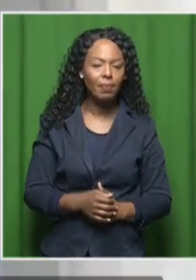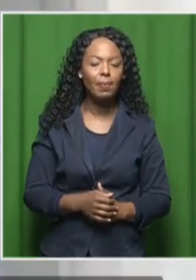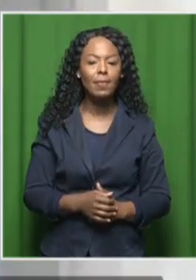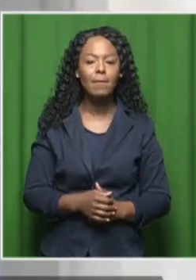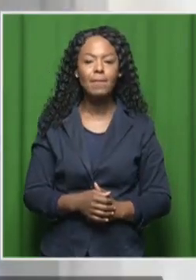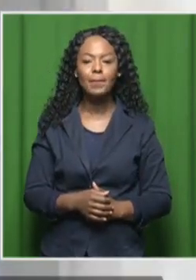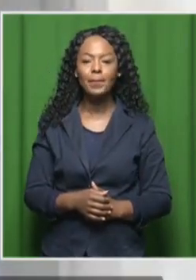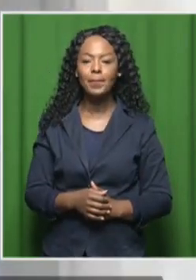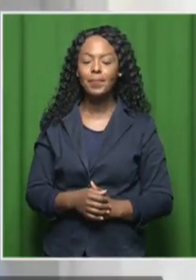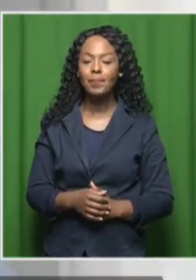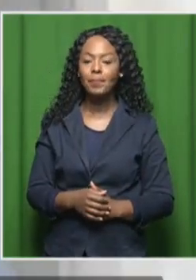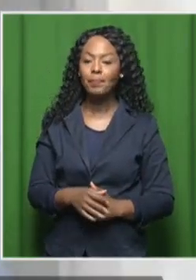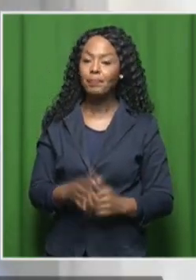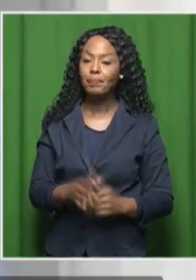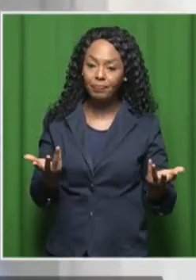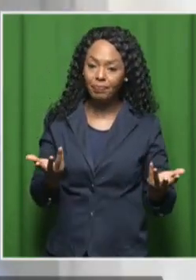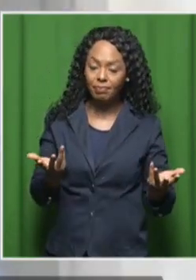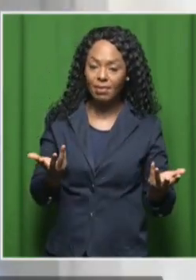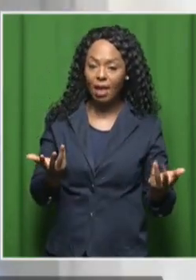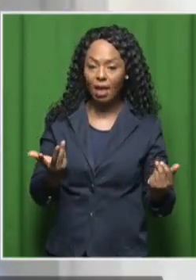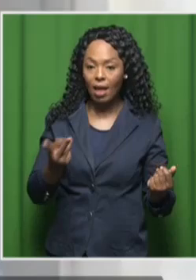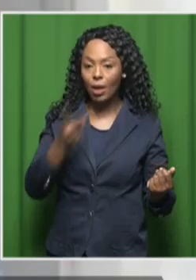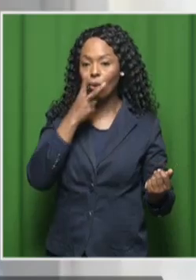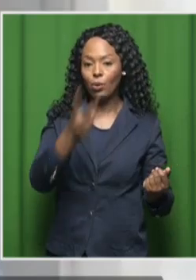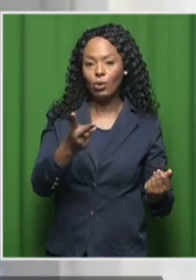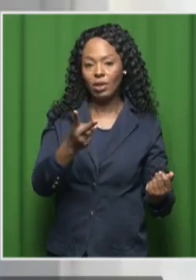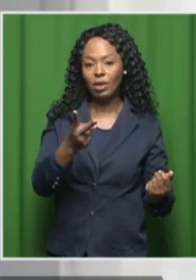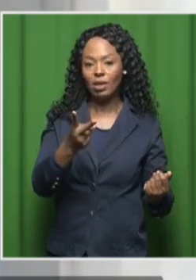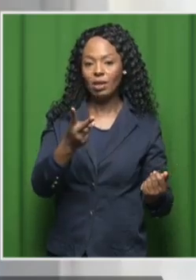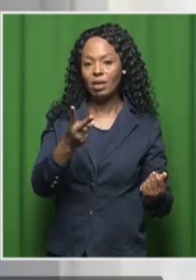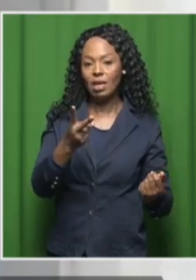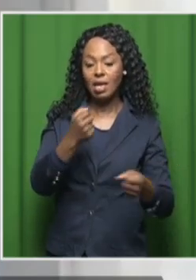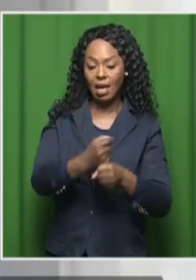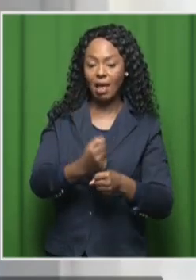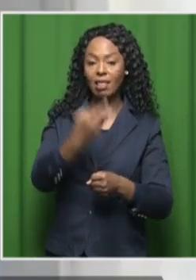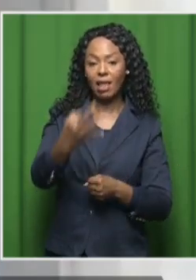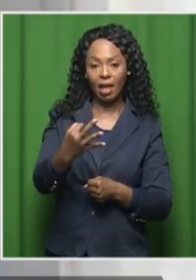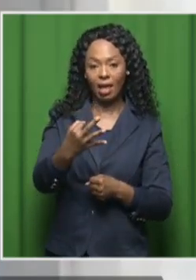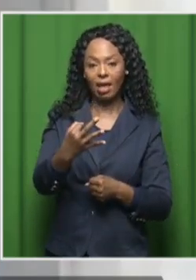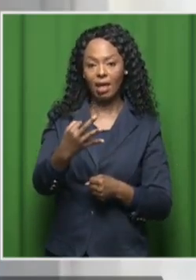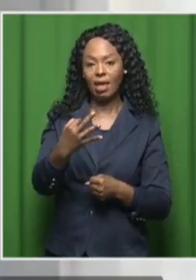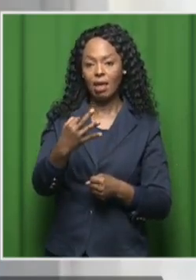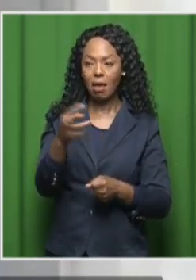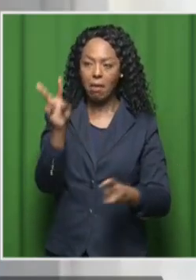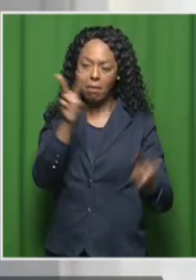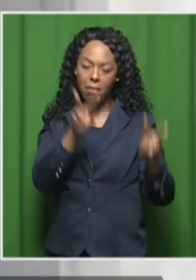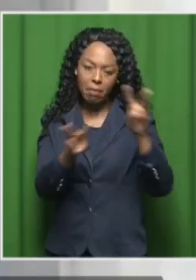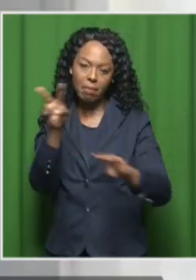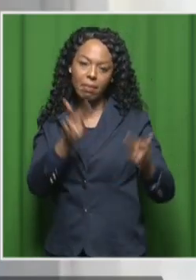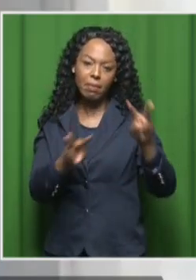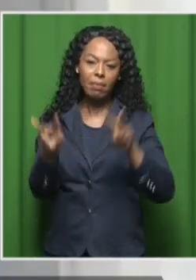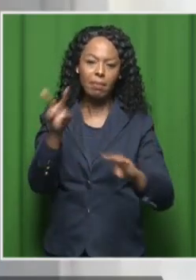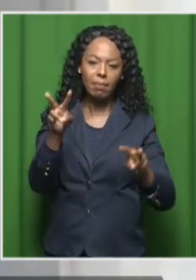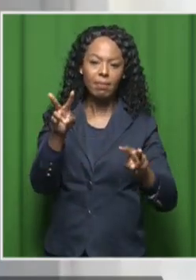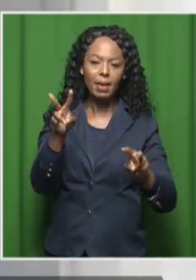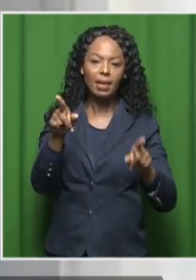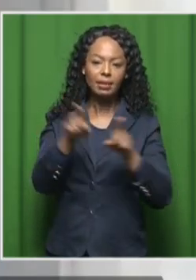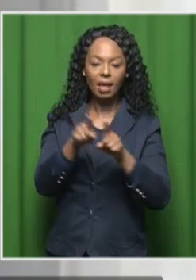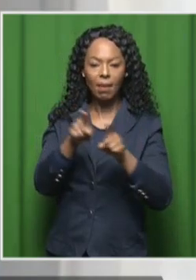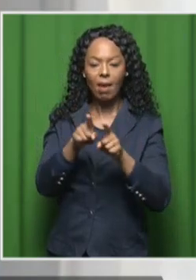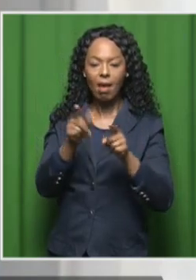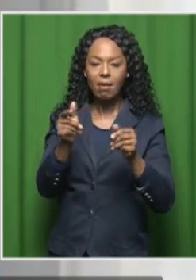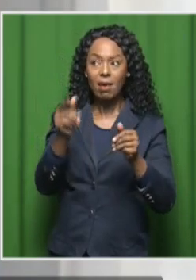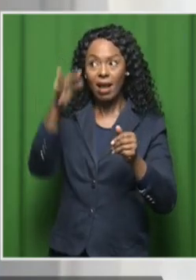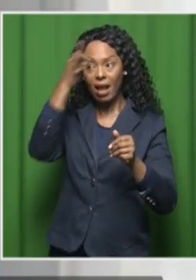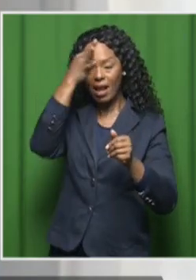Well, we will be looking at allocation over the next 3 years. We have quite a complex government as well, the